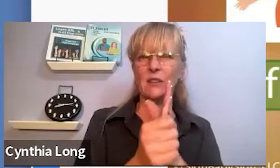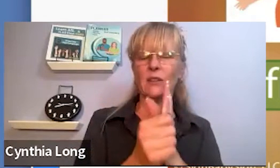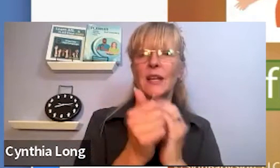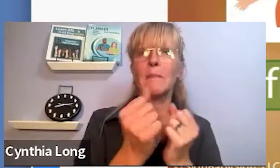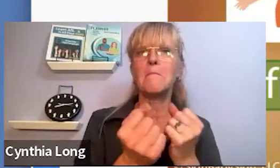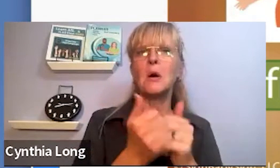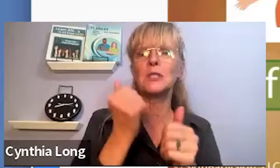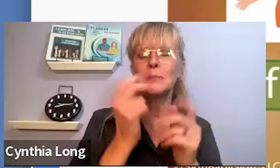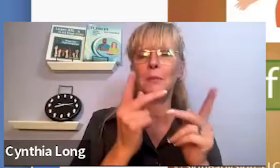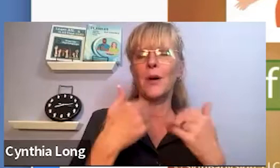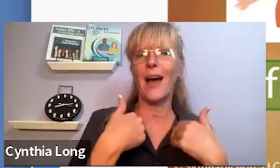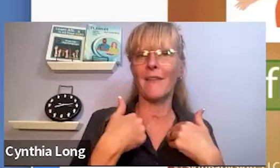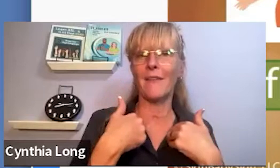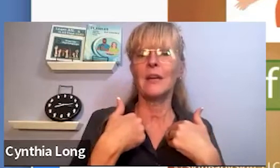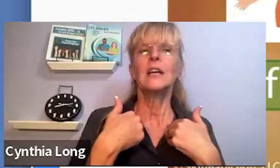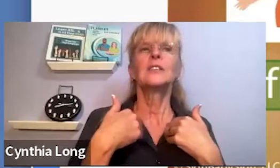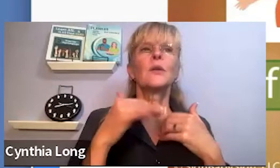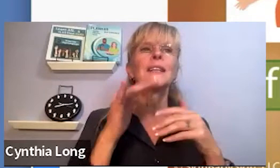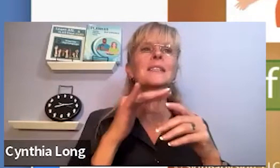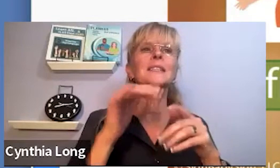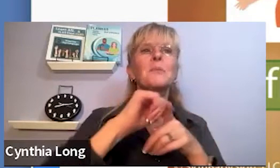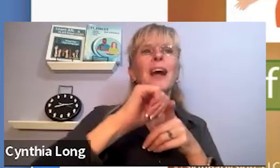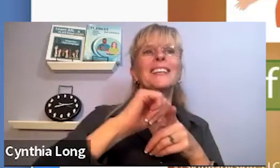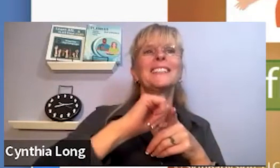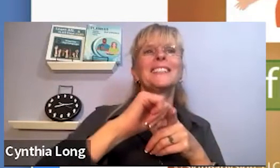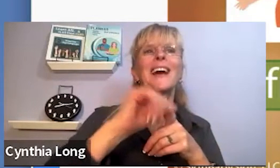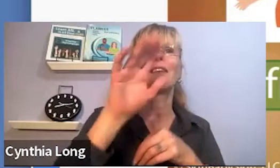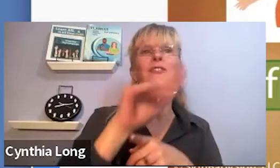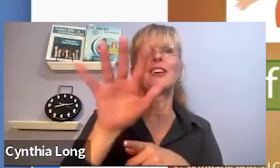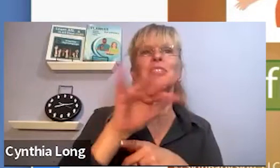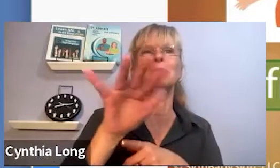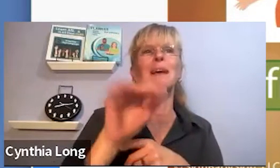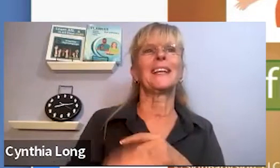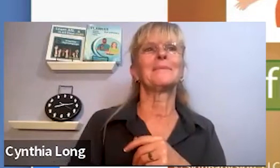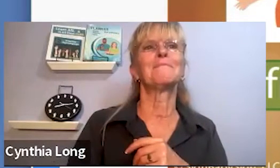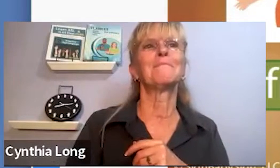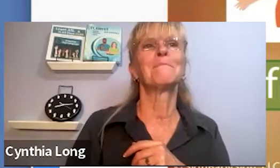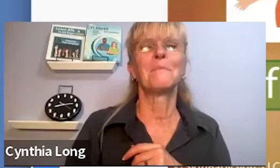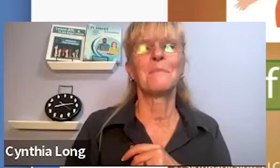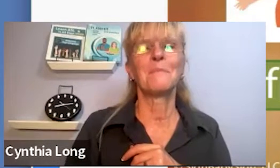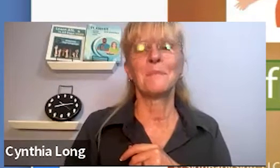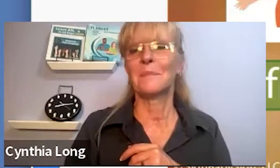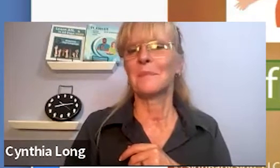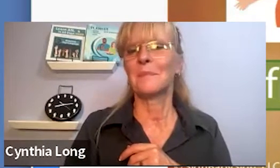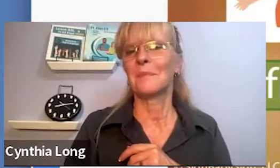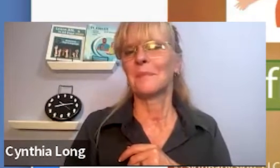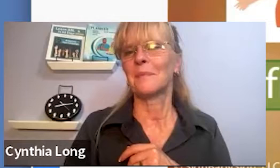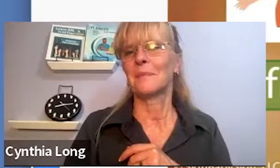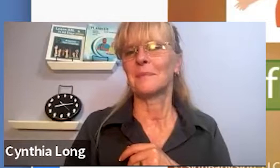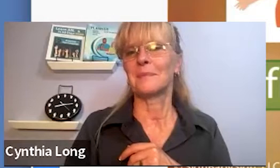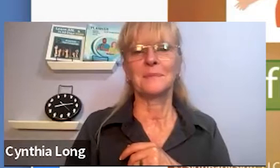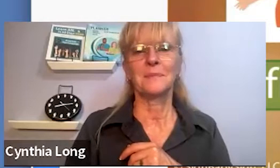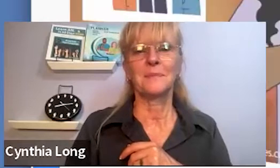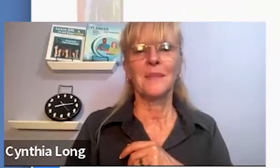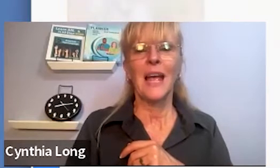weak skill that most people have. So this is practice time finger spelling.